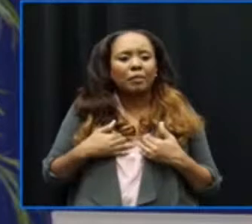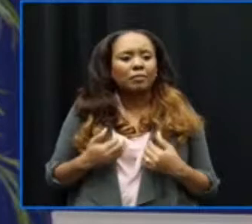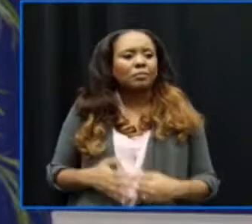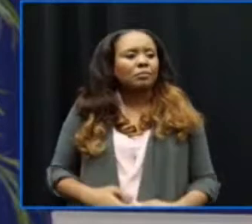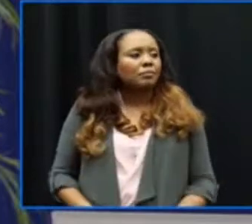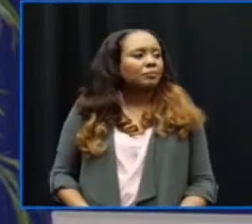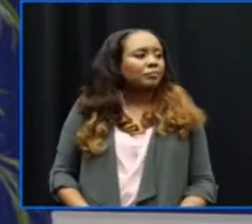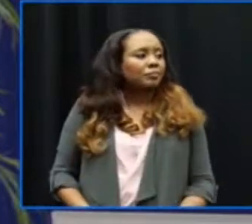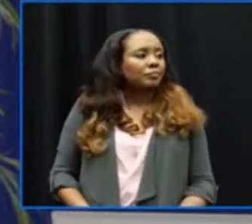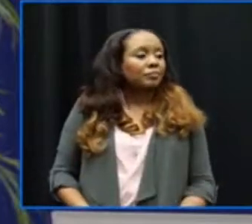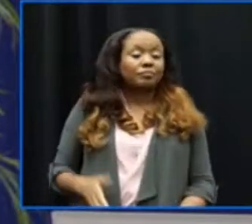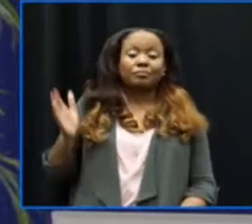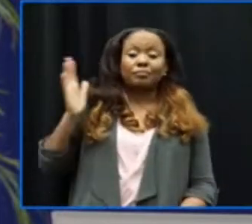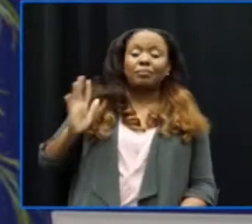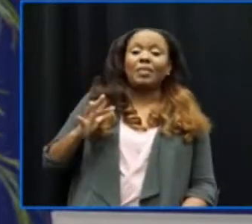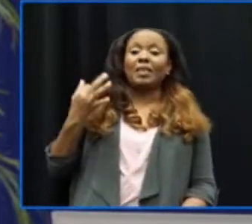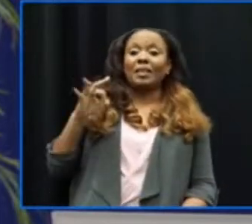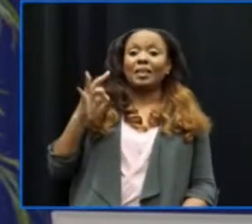in 1967?